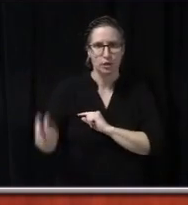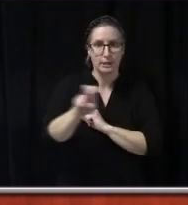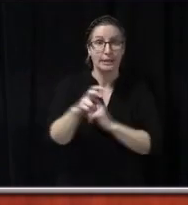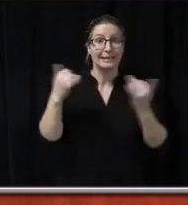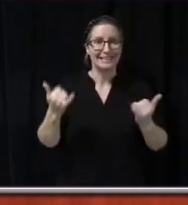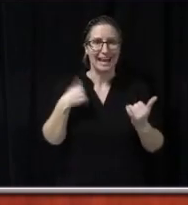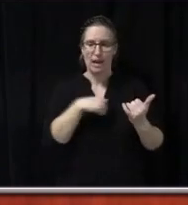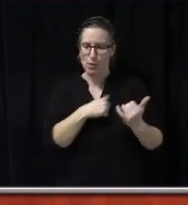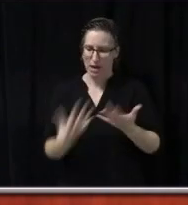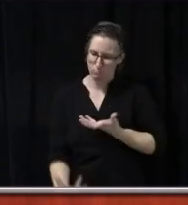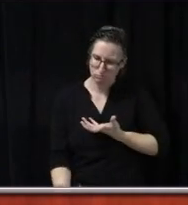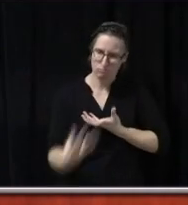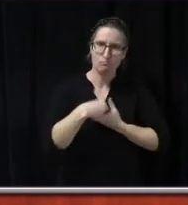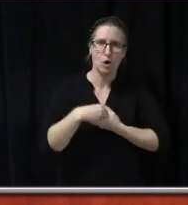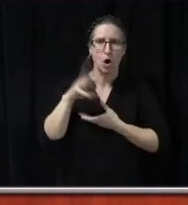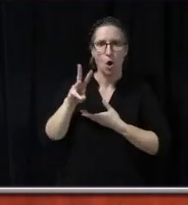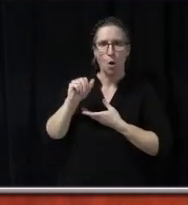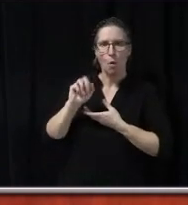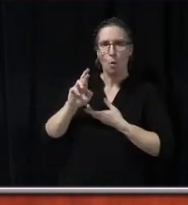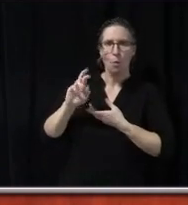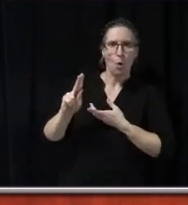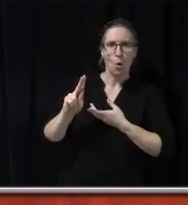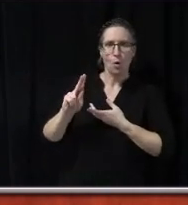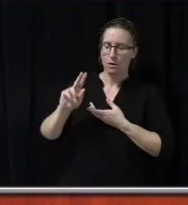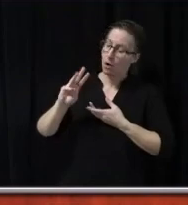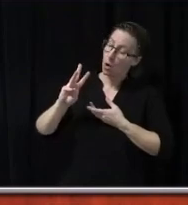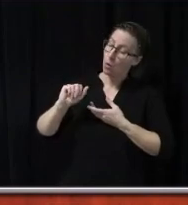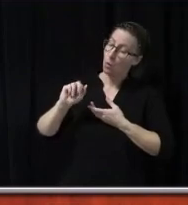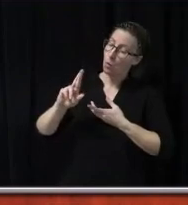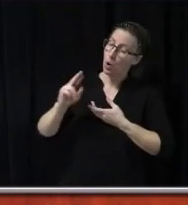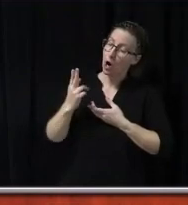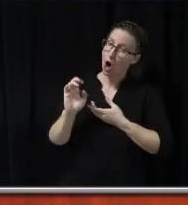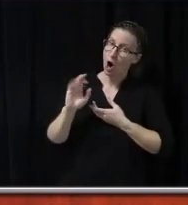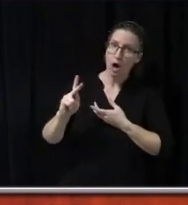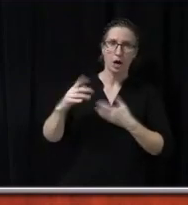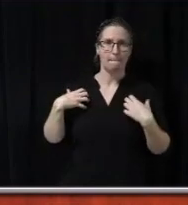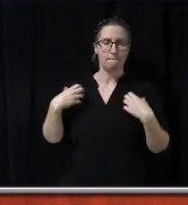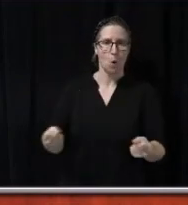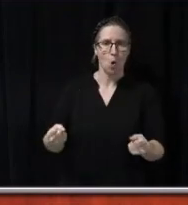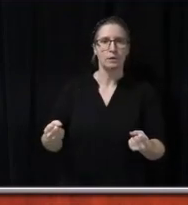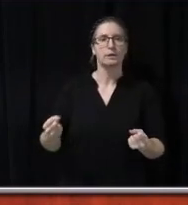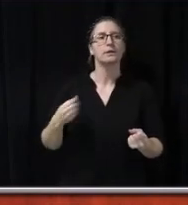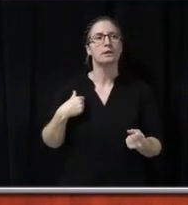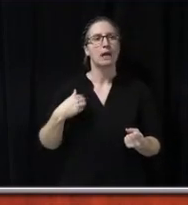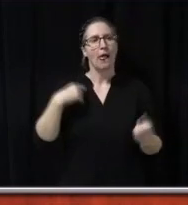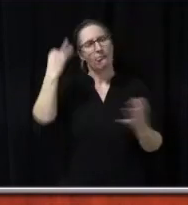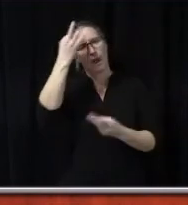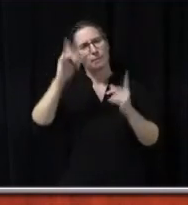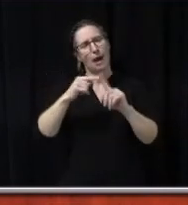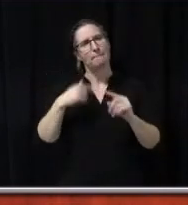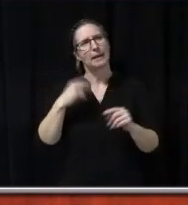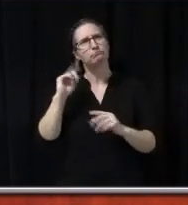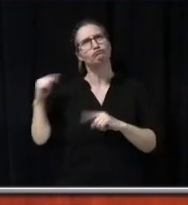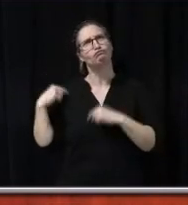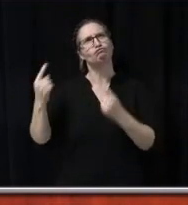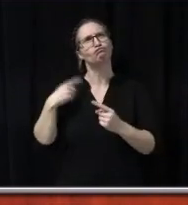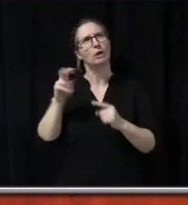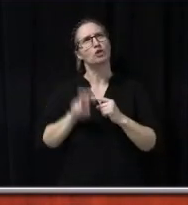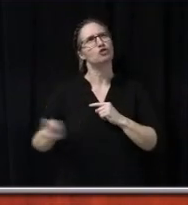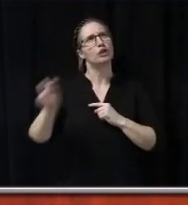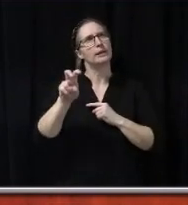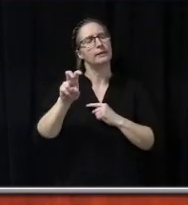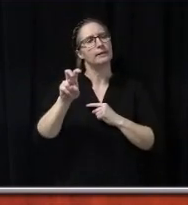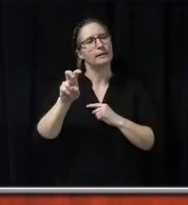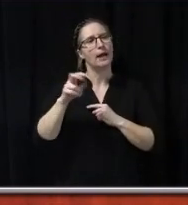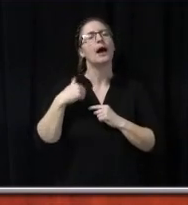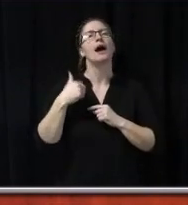we embody Warhawk Bold. As I reflect on my journey and the path I've taken to reach this moment,